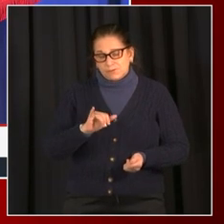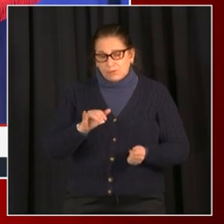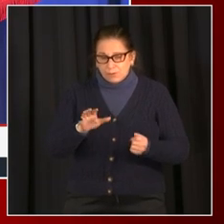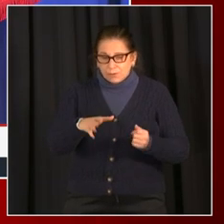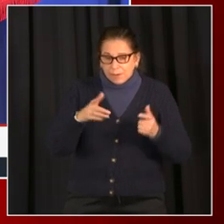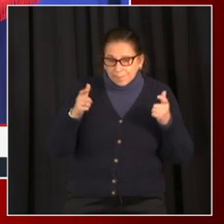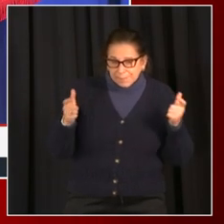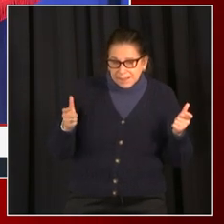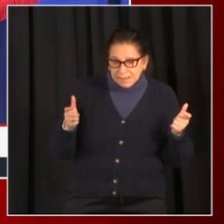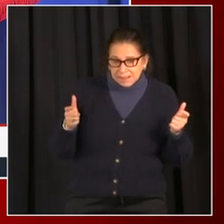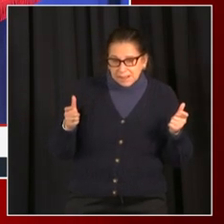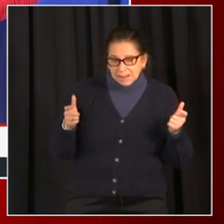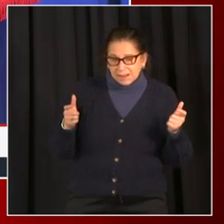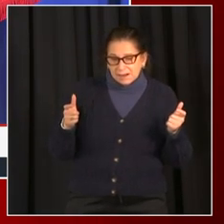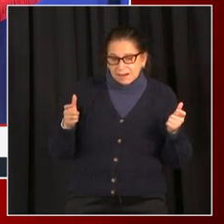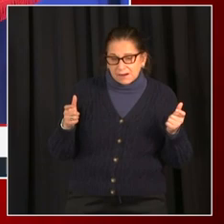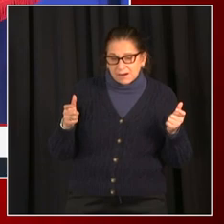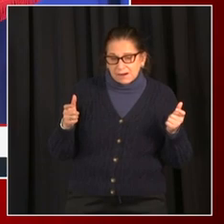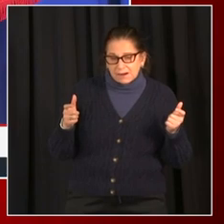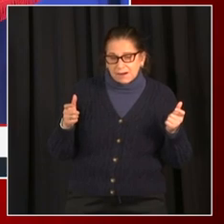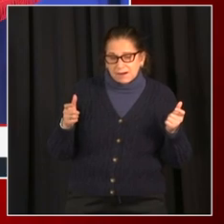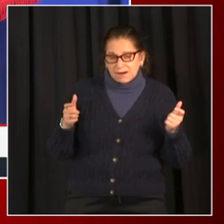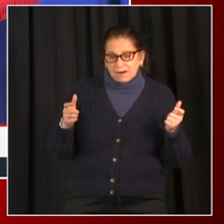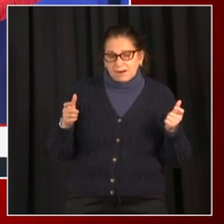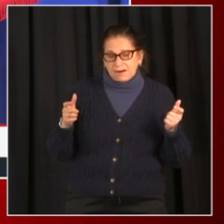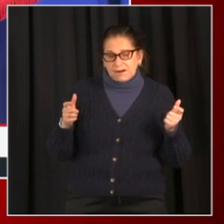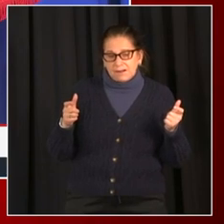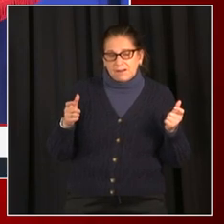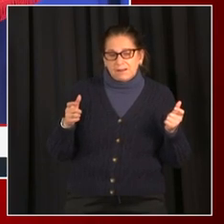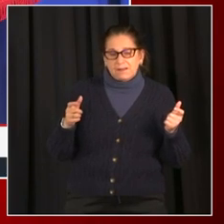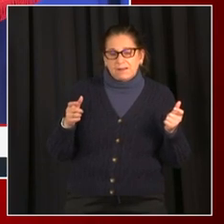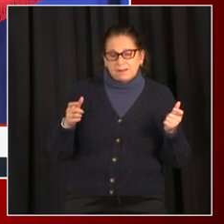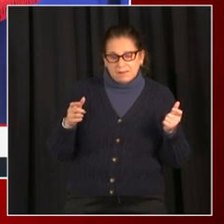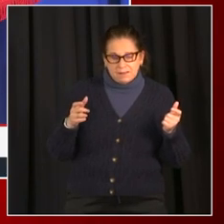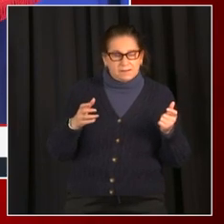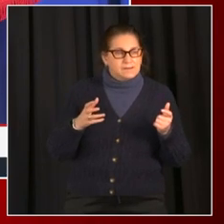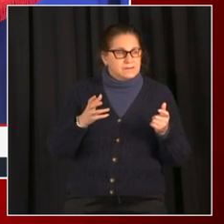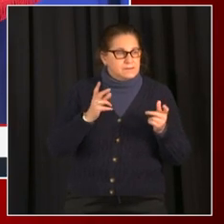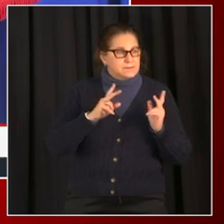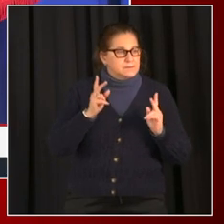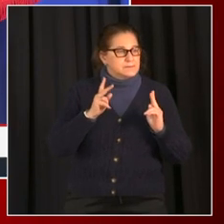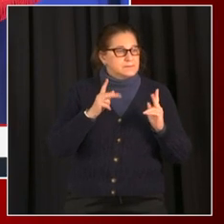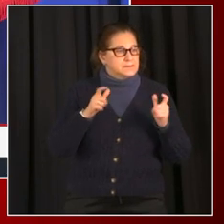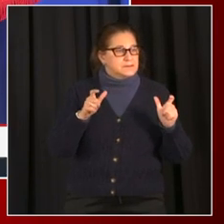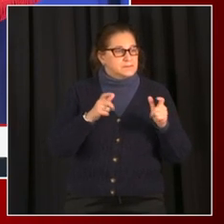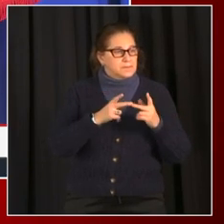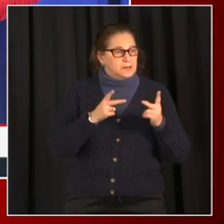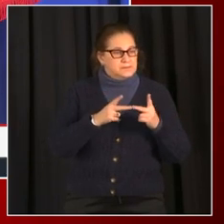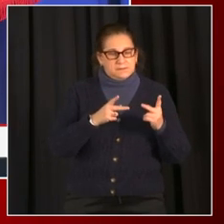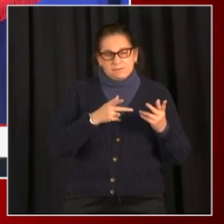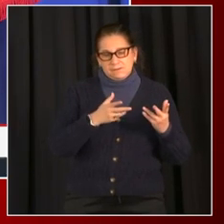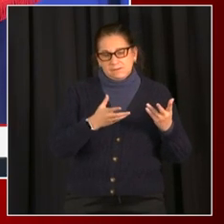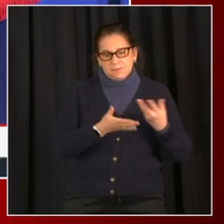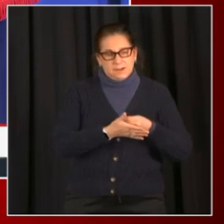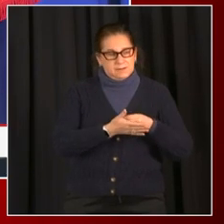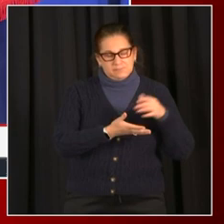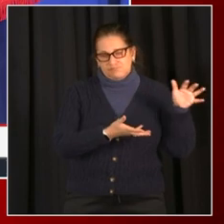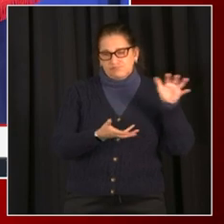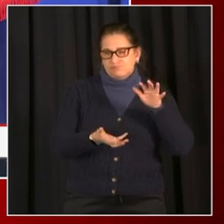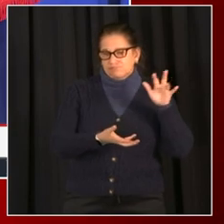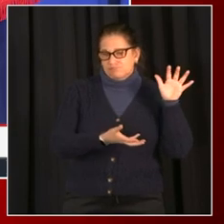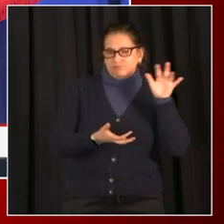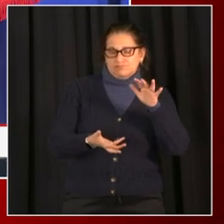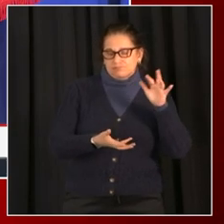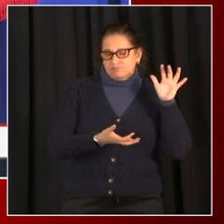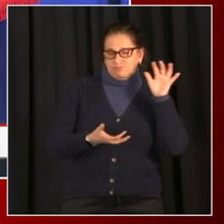the unemployment and direct payments, we think, are also very good for DC residents in our region. I